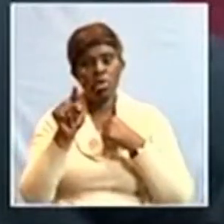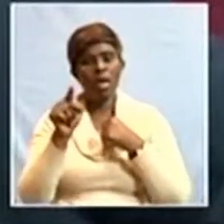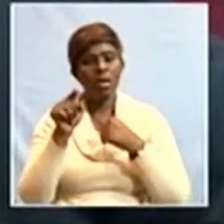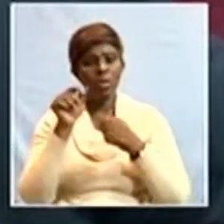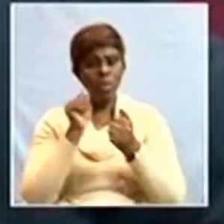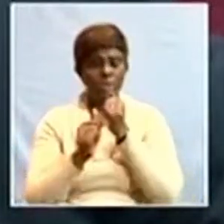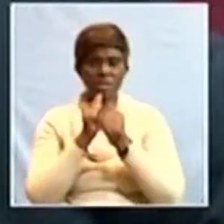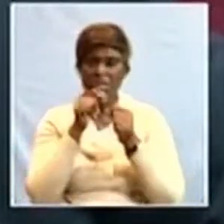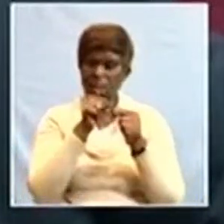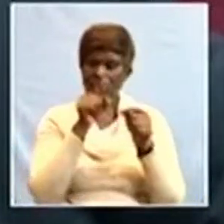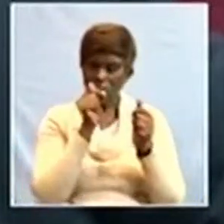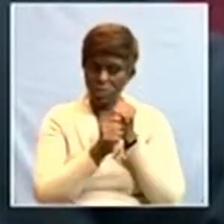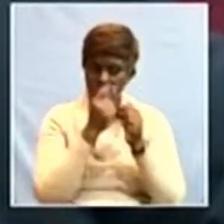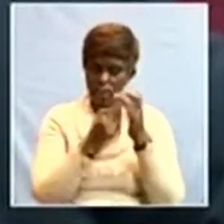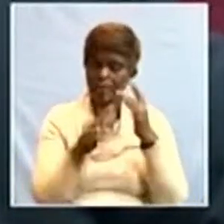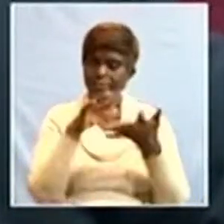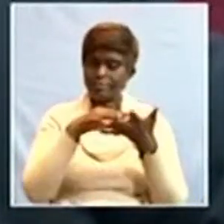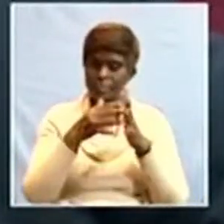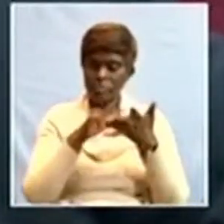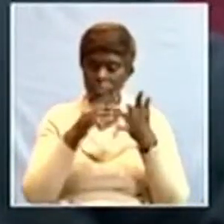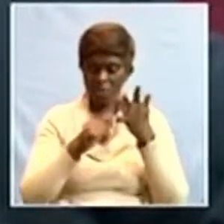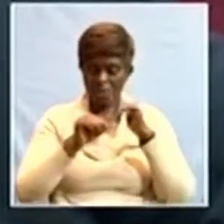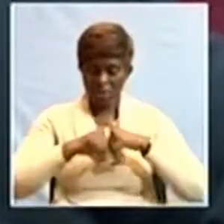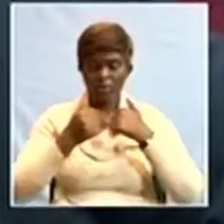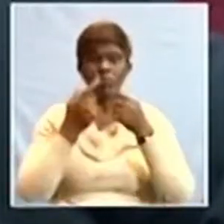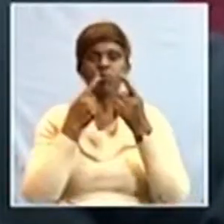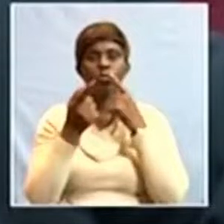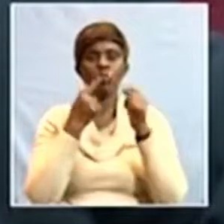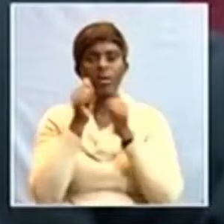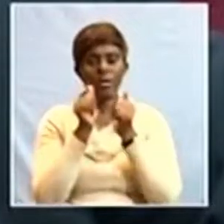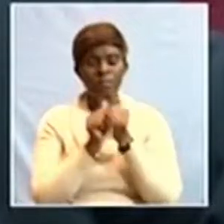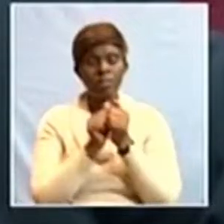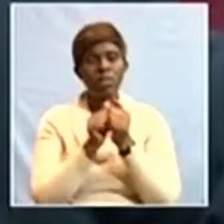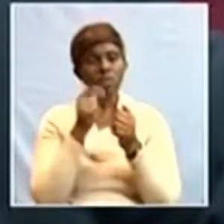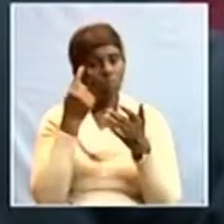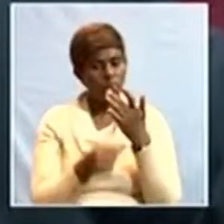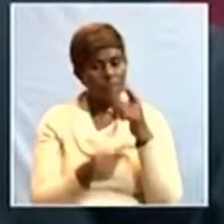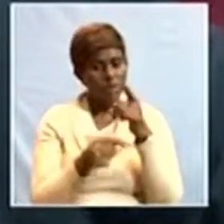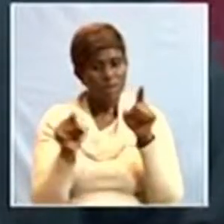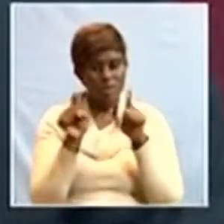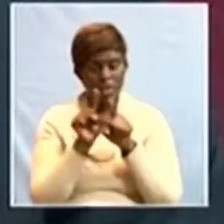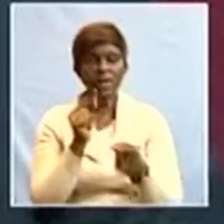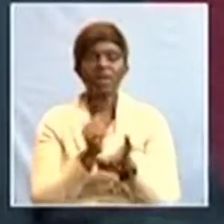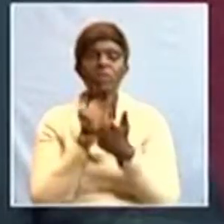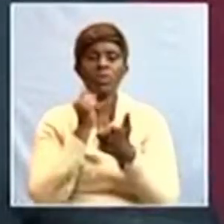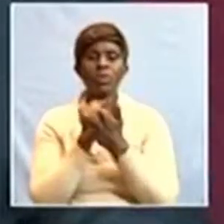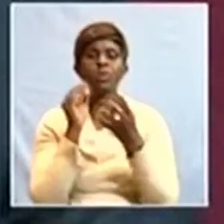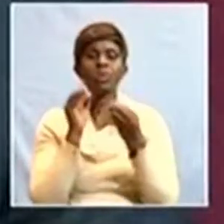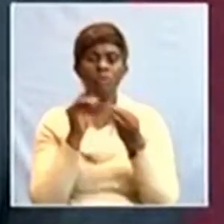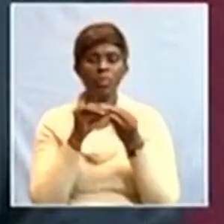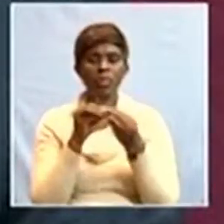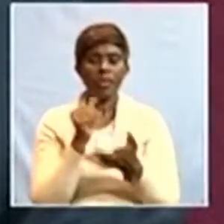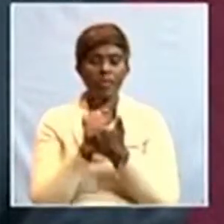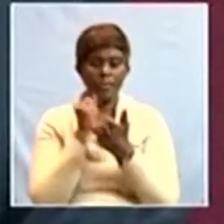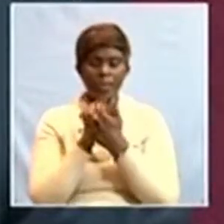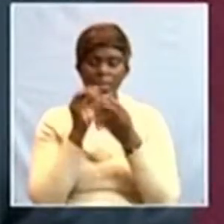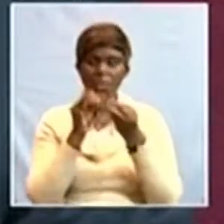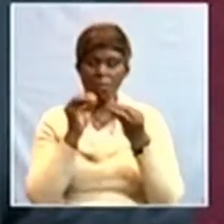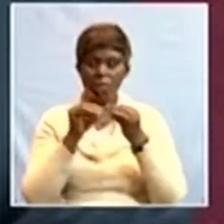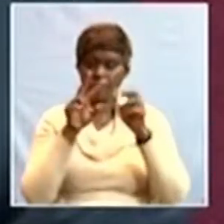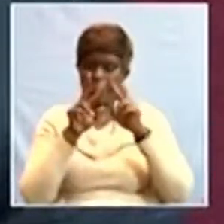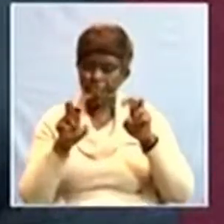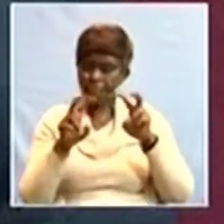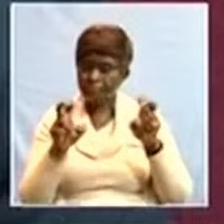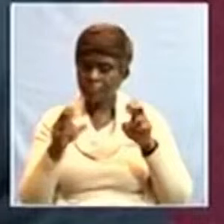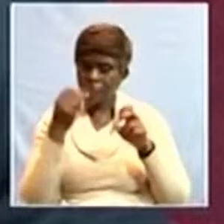lookup. This is the integration that we are talking about, the one that is facilitating the verification